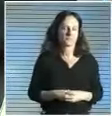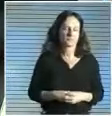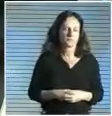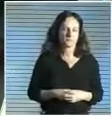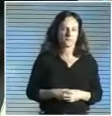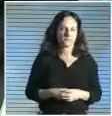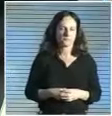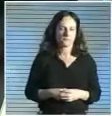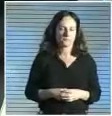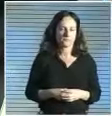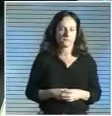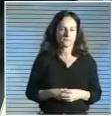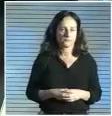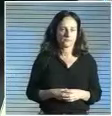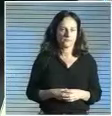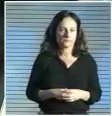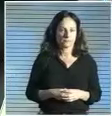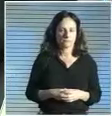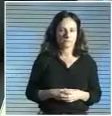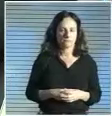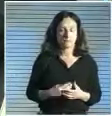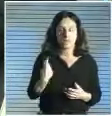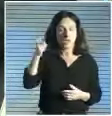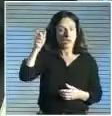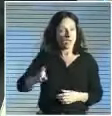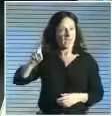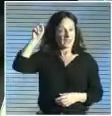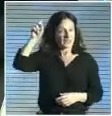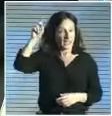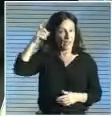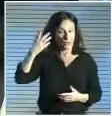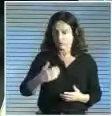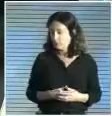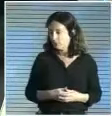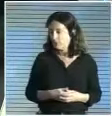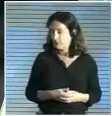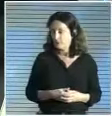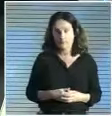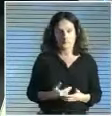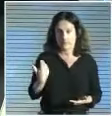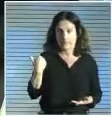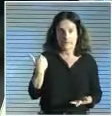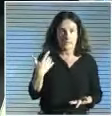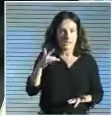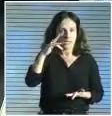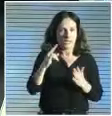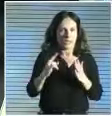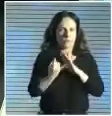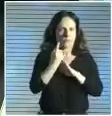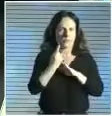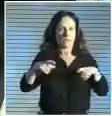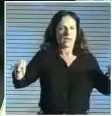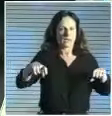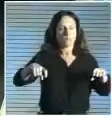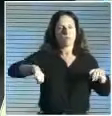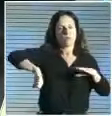lately something happened with the ugly incident with the racing in the football,